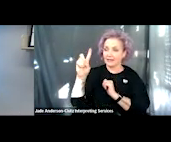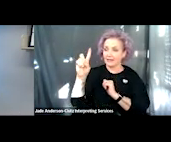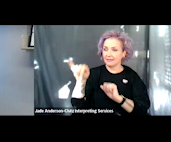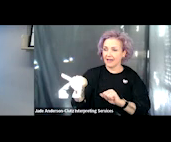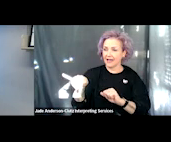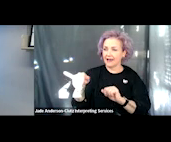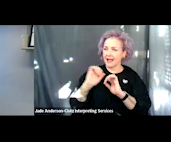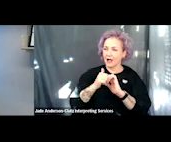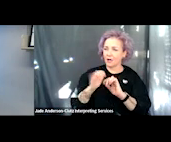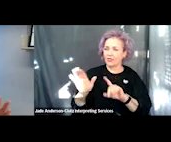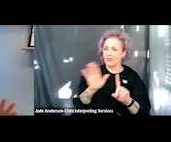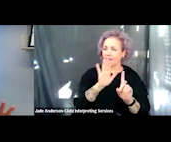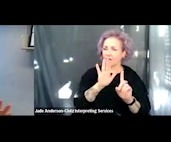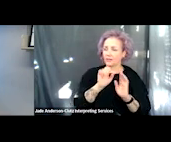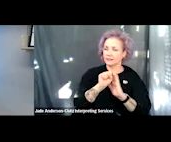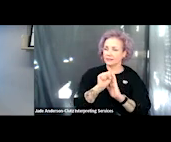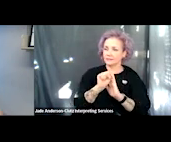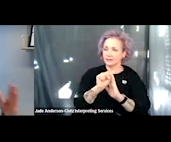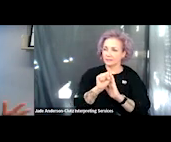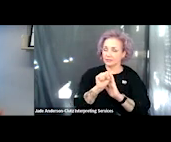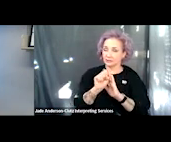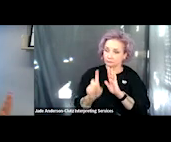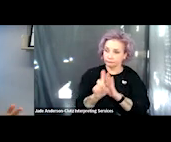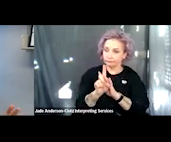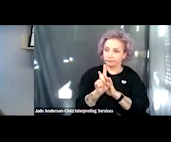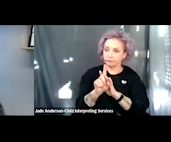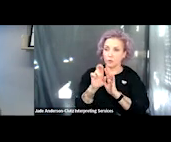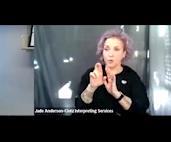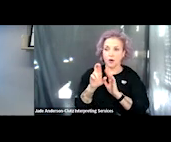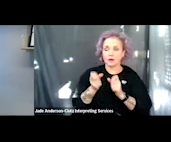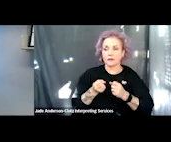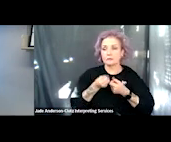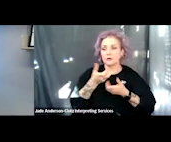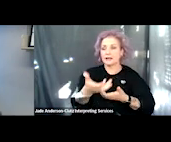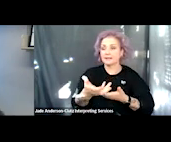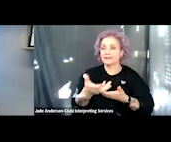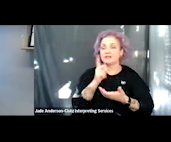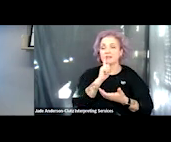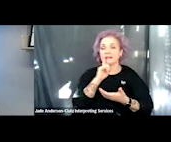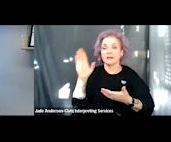a particular way? Does it change their social behavior, even if they don't have a diagnosis of